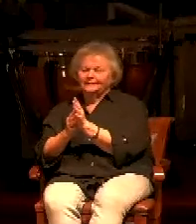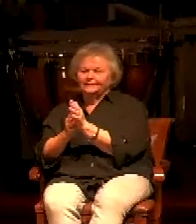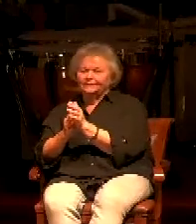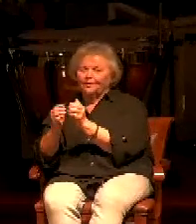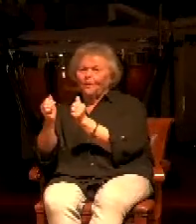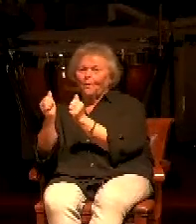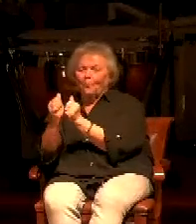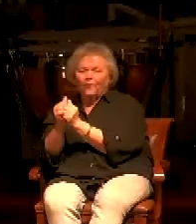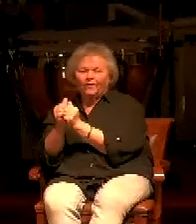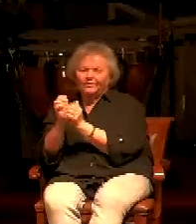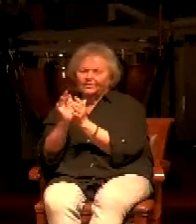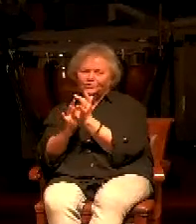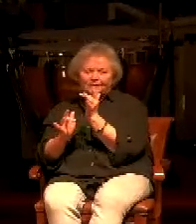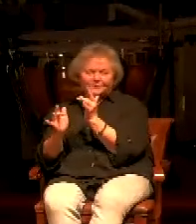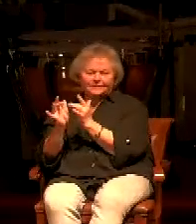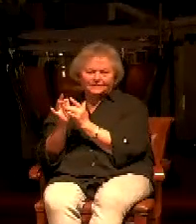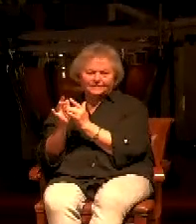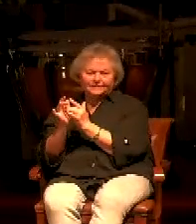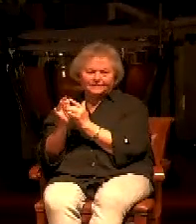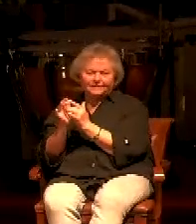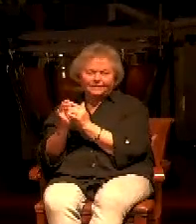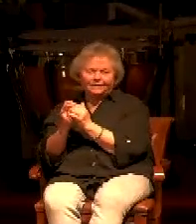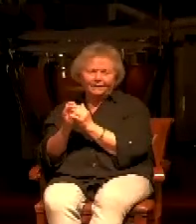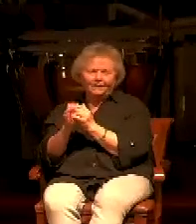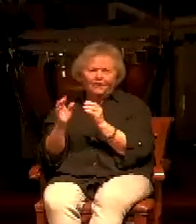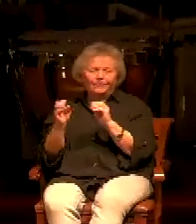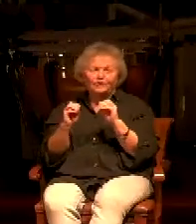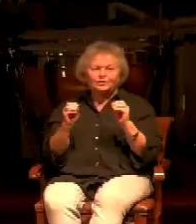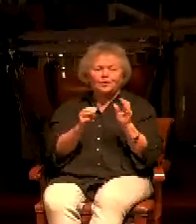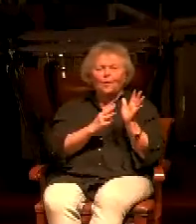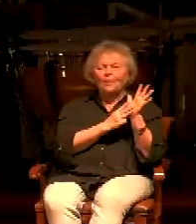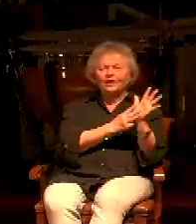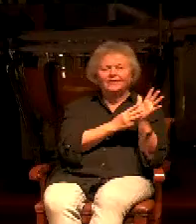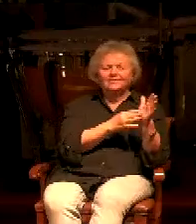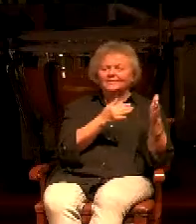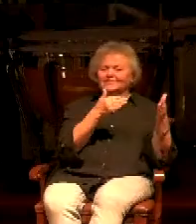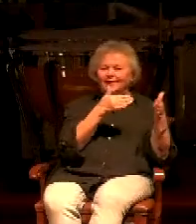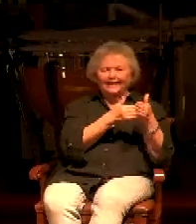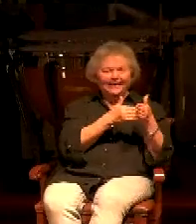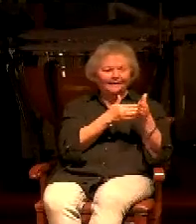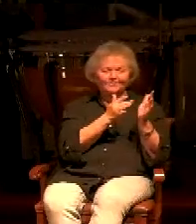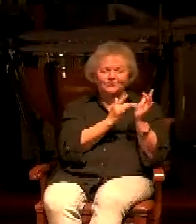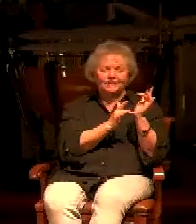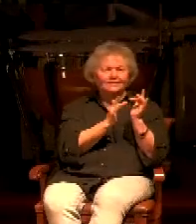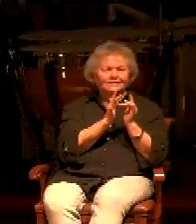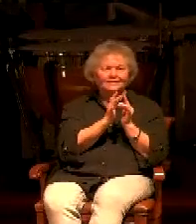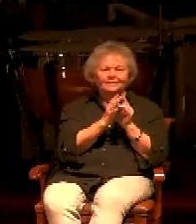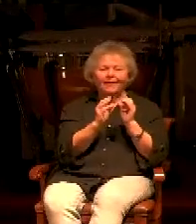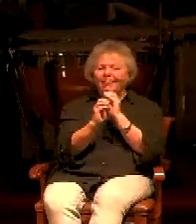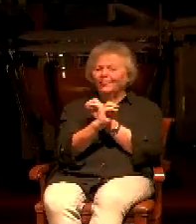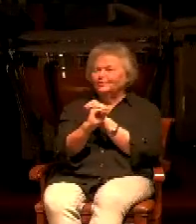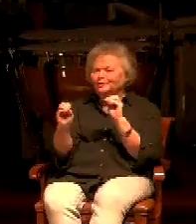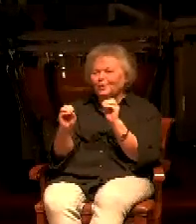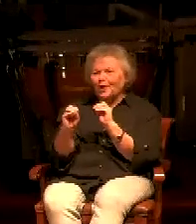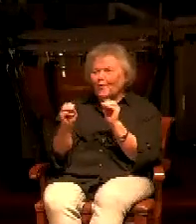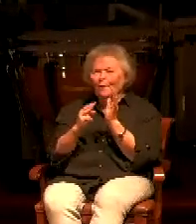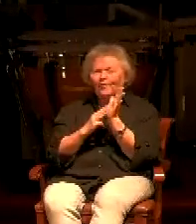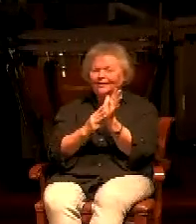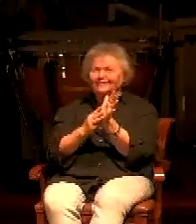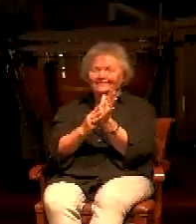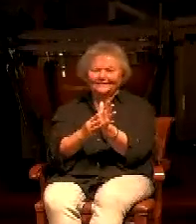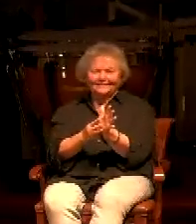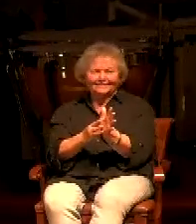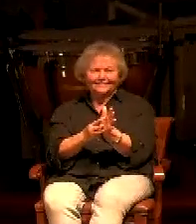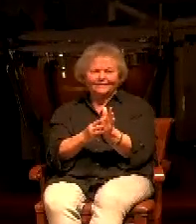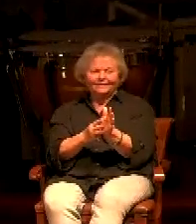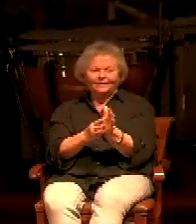How painful it must be for Christ to have all of his friends desert him. And yet, he walks alone to this